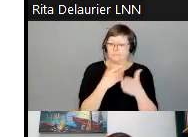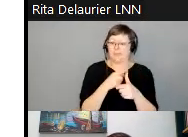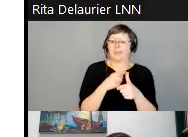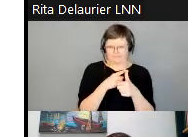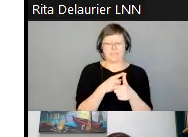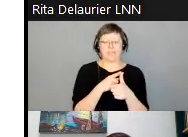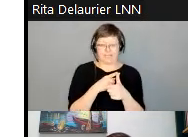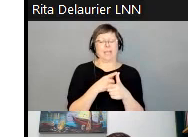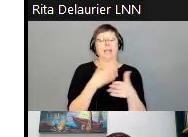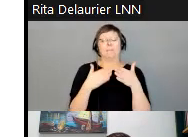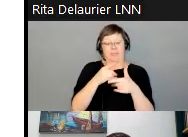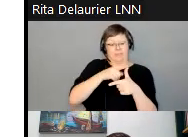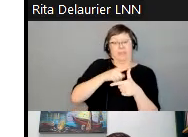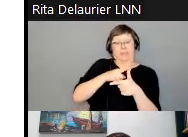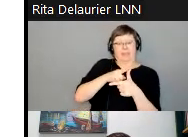but make